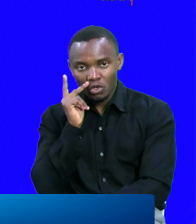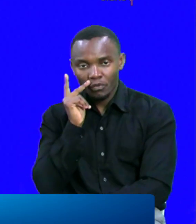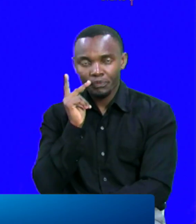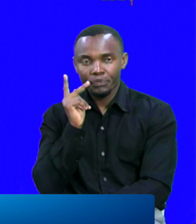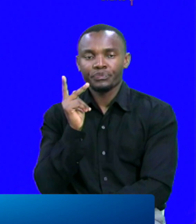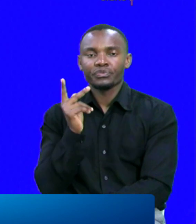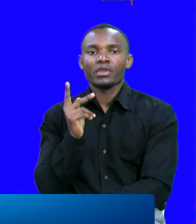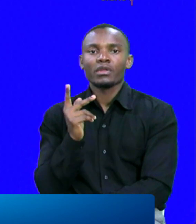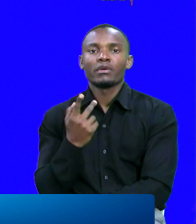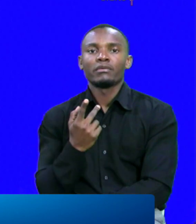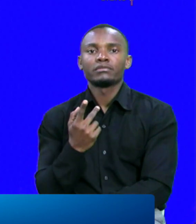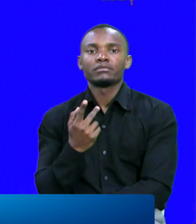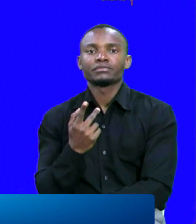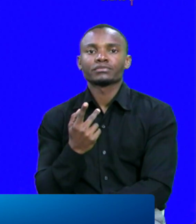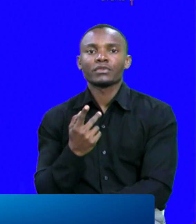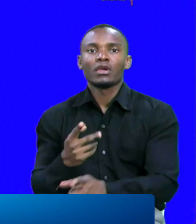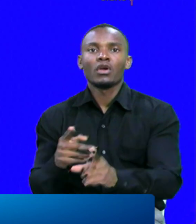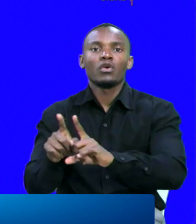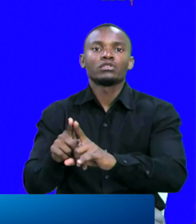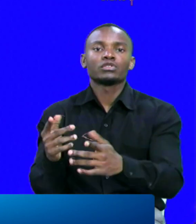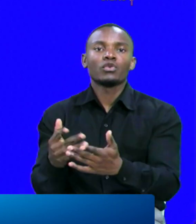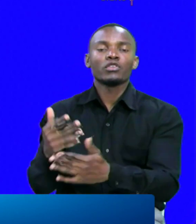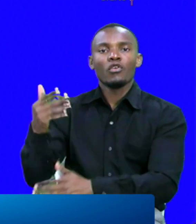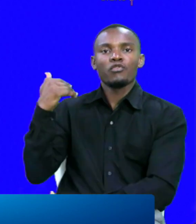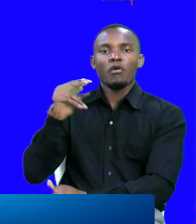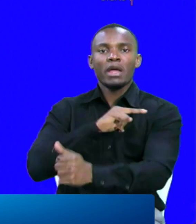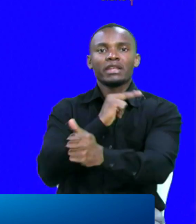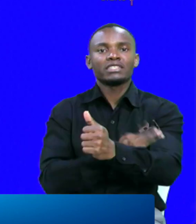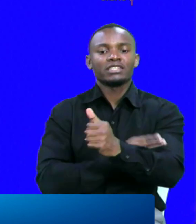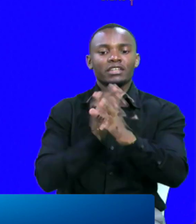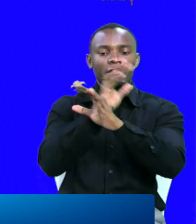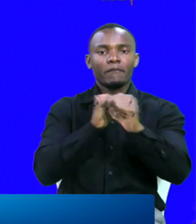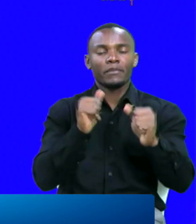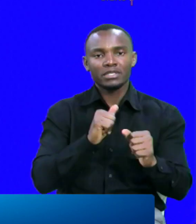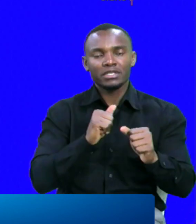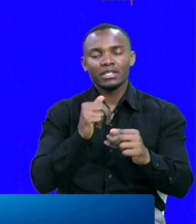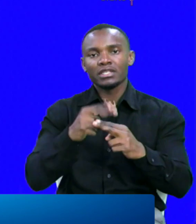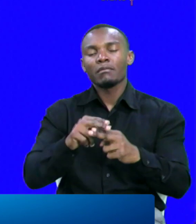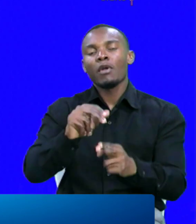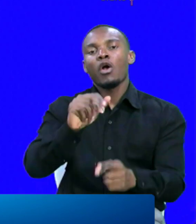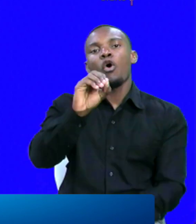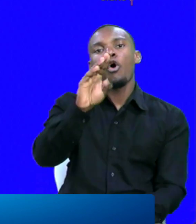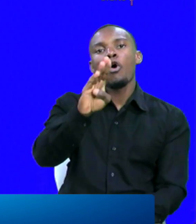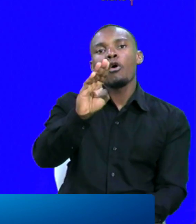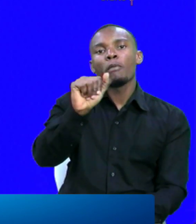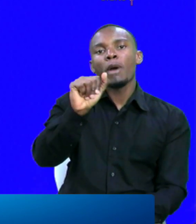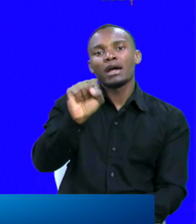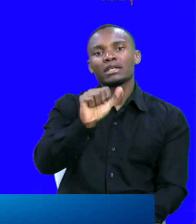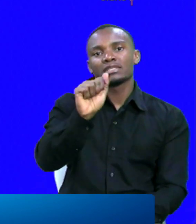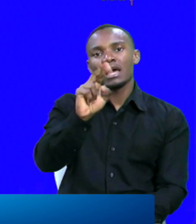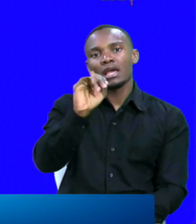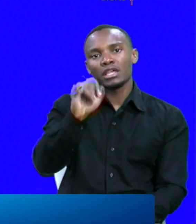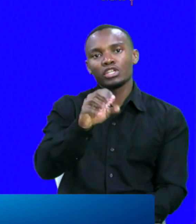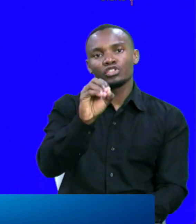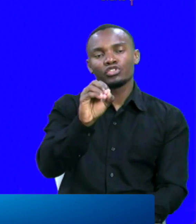by Wiper leader Kalonzo Musyoka in the talks to be spearheaded by former Nigerian President Olusegun Obasanjo.